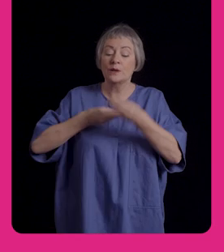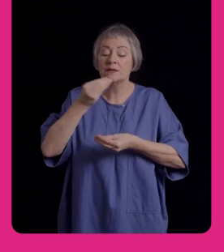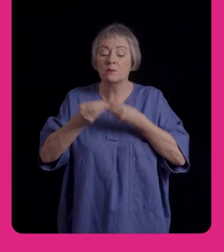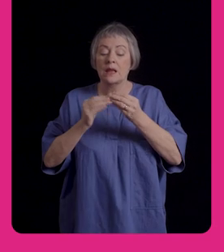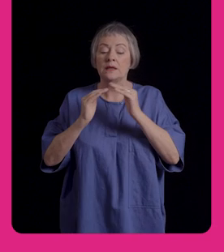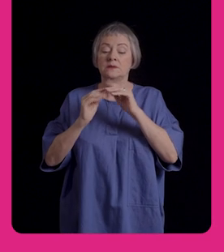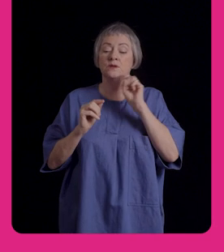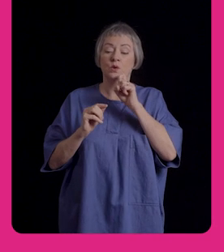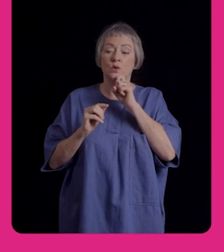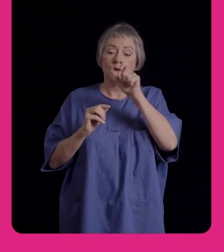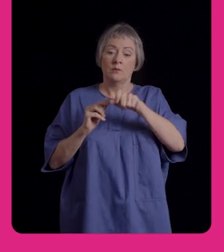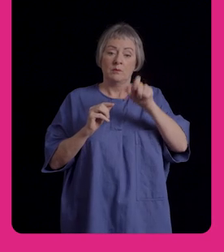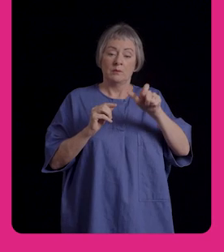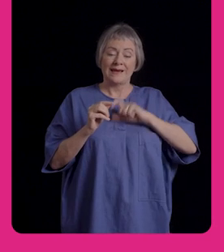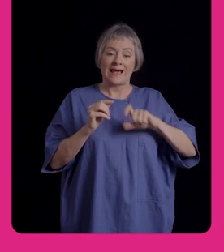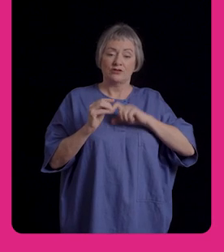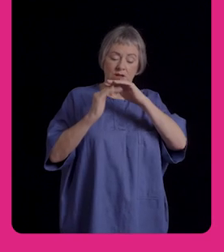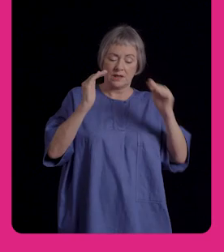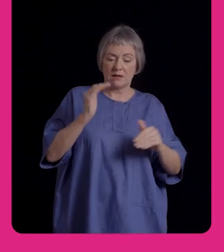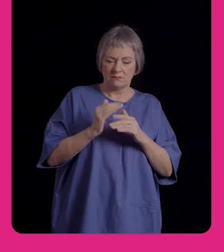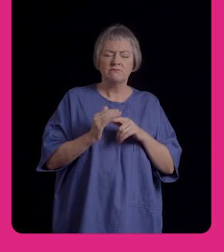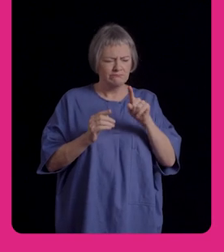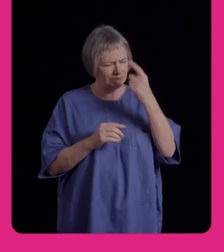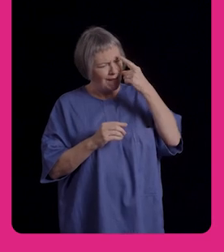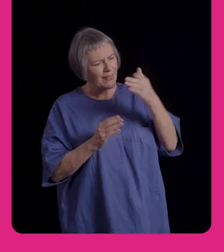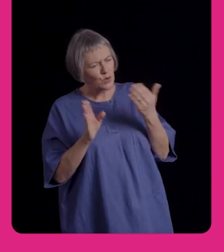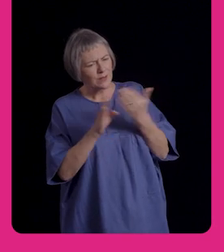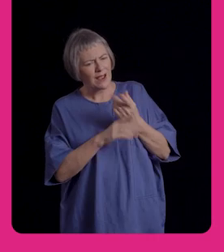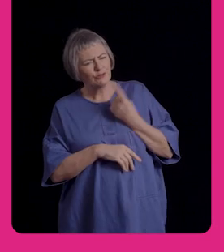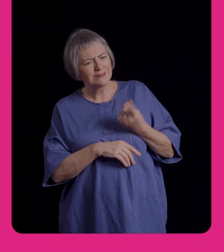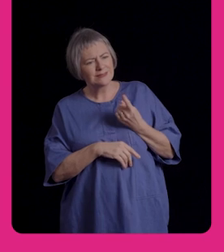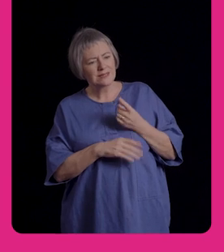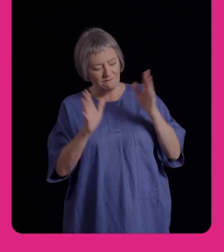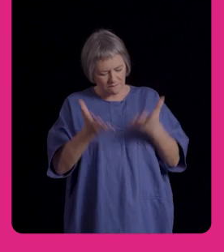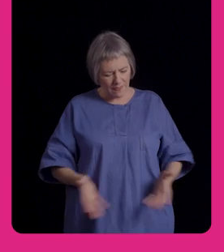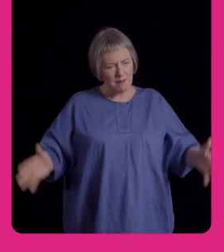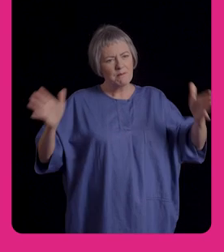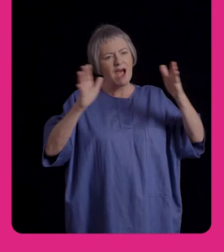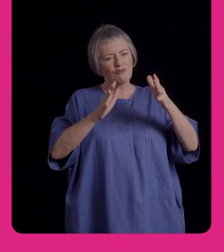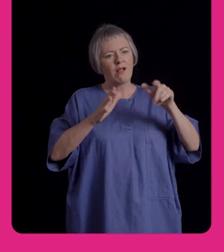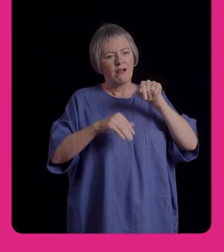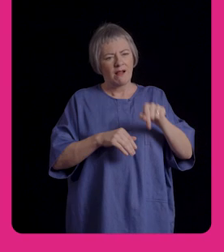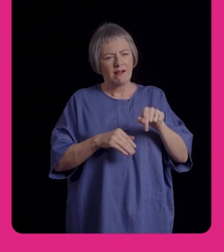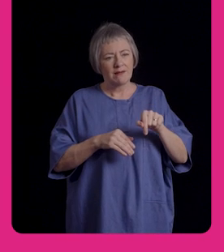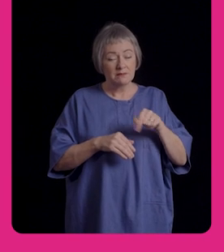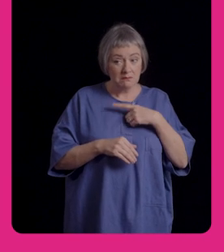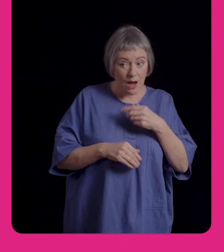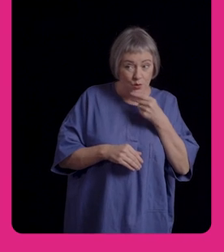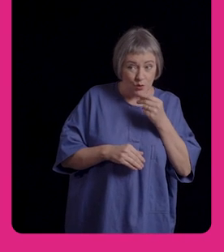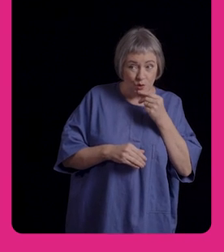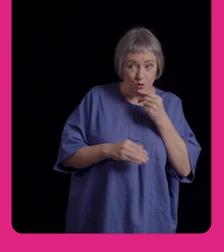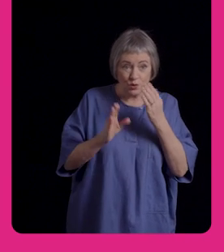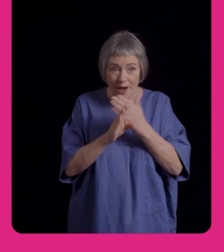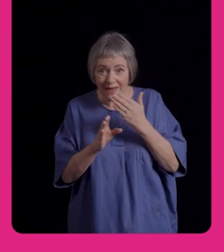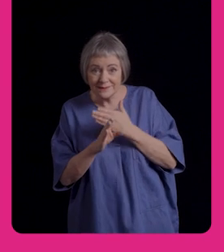cool. I think you can hide yourself in this barrel. I think you do that. Are you used to like sneaking around